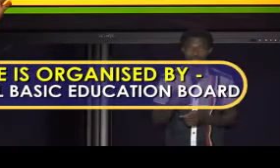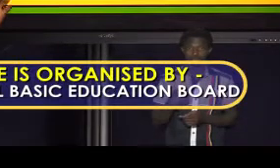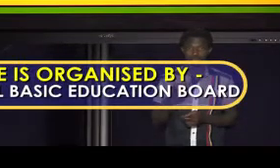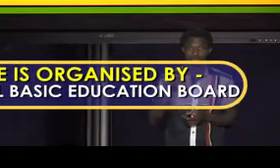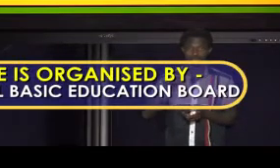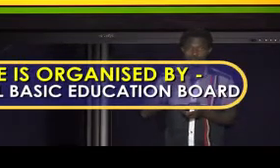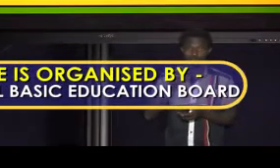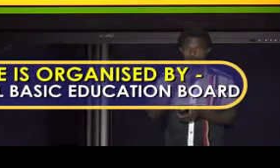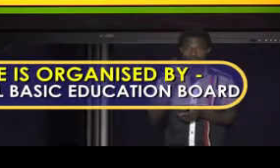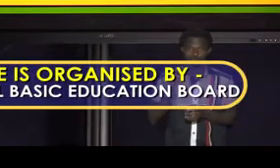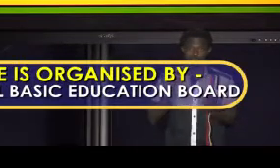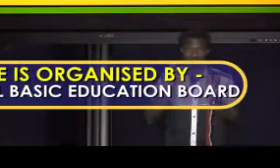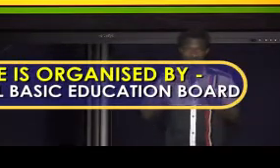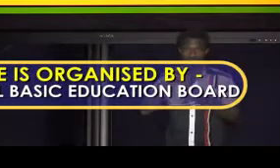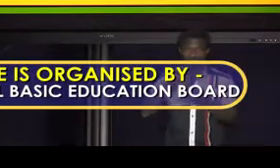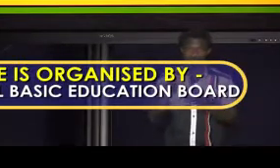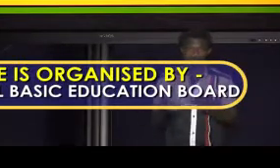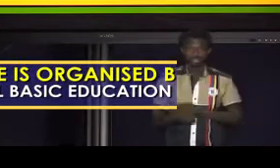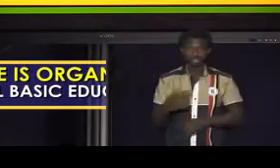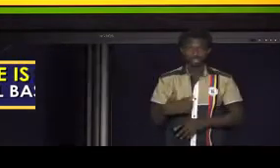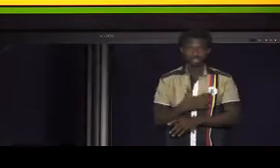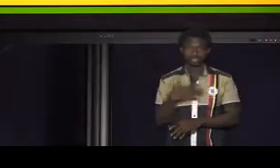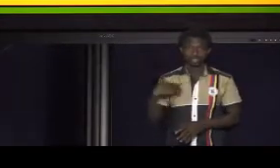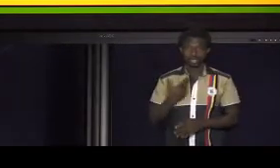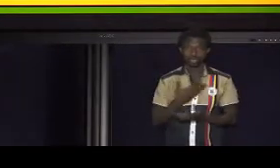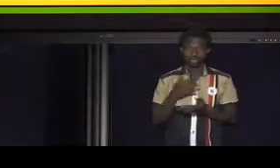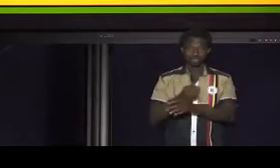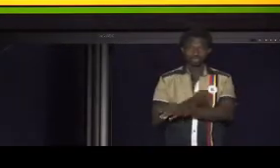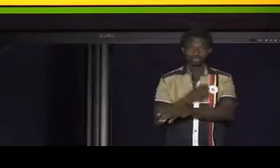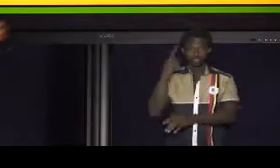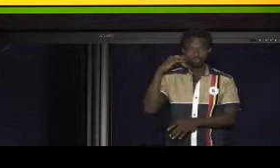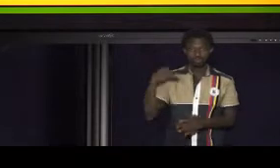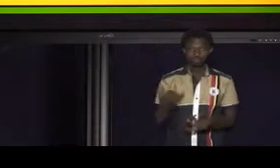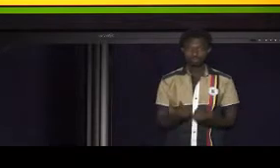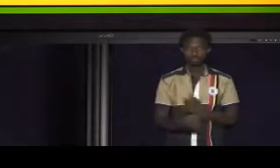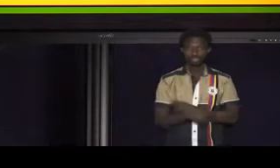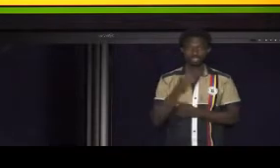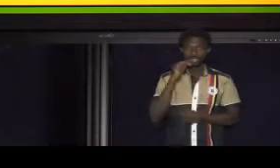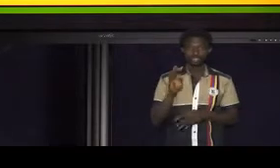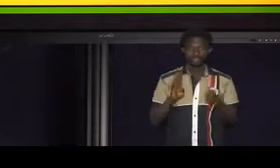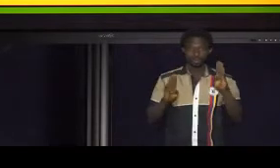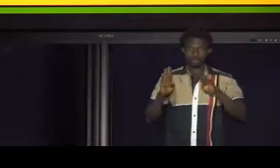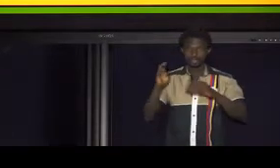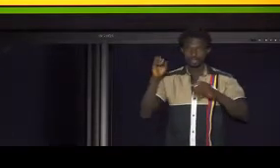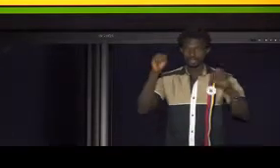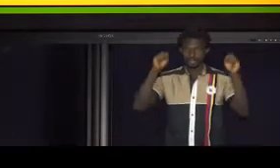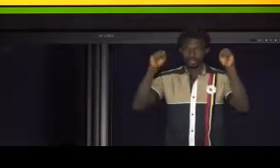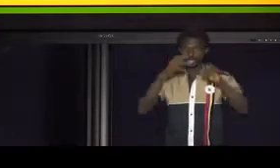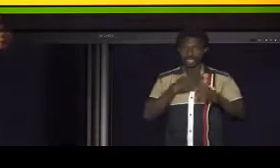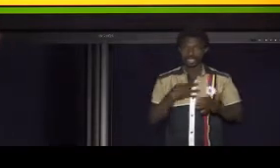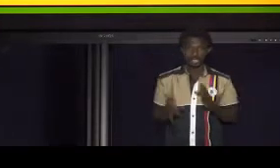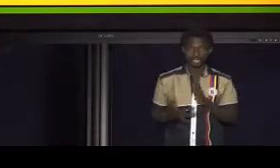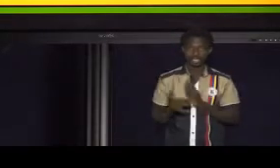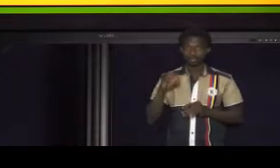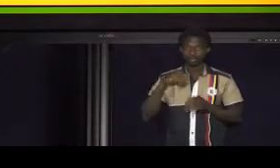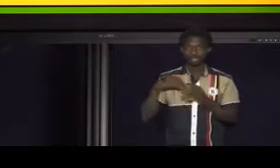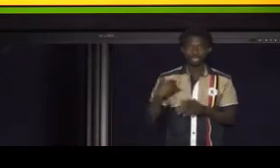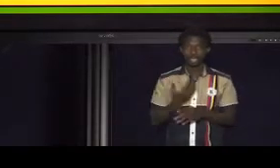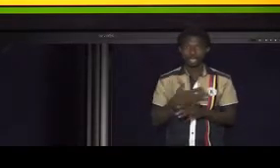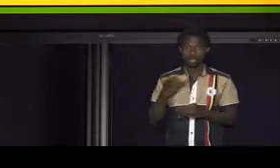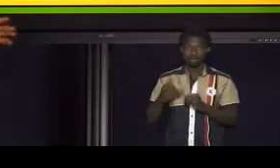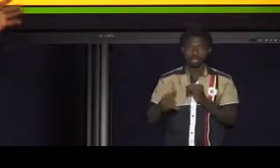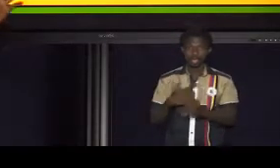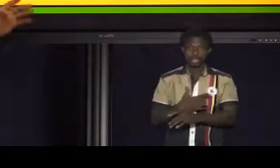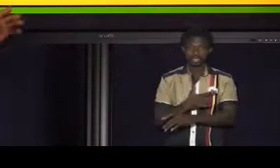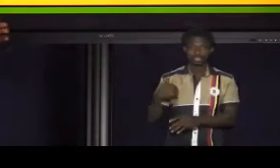attention in today's lesson. Our subject for today is Basic Science and Technology. In our last lesson,